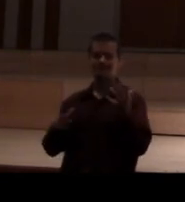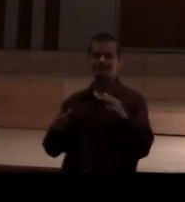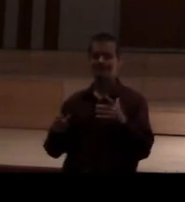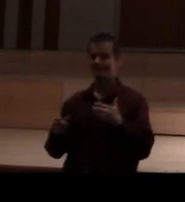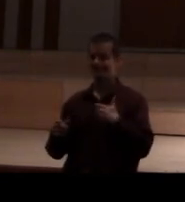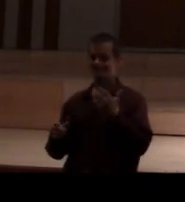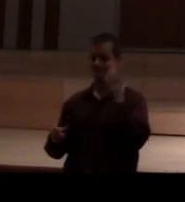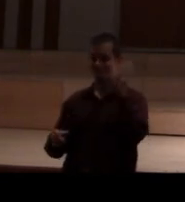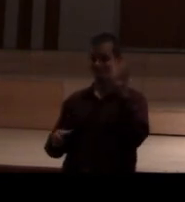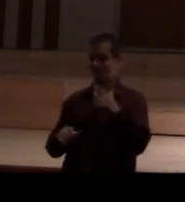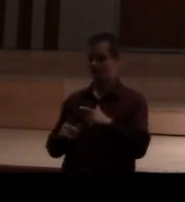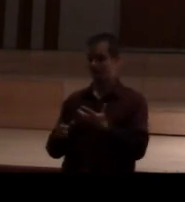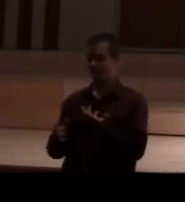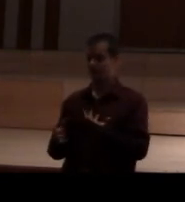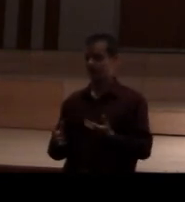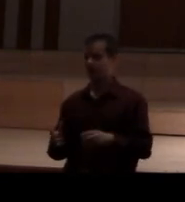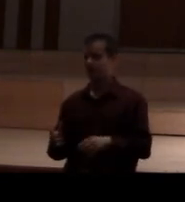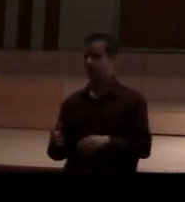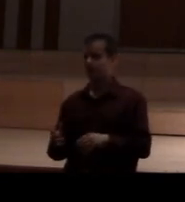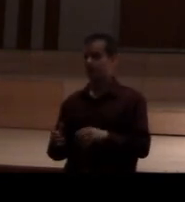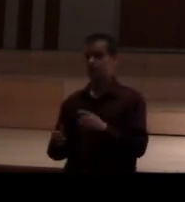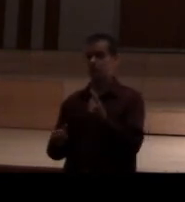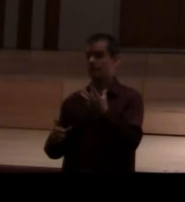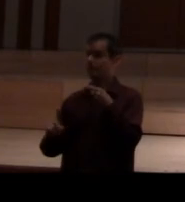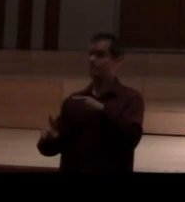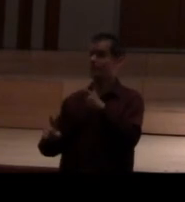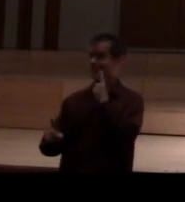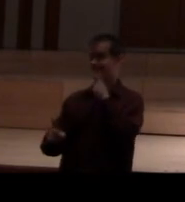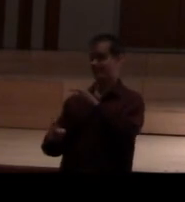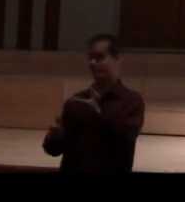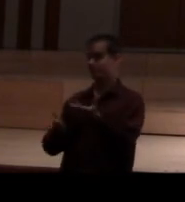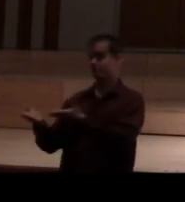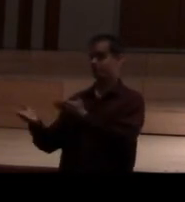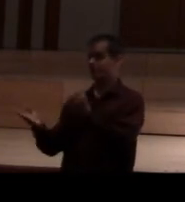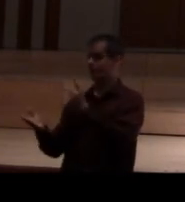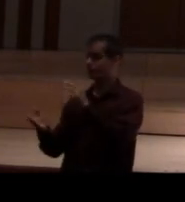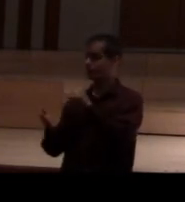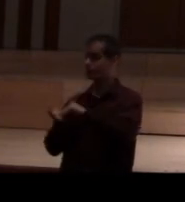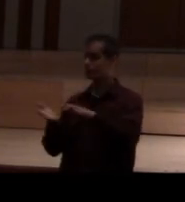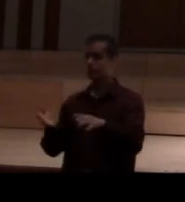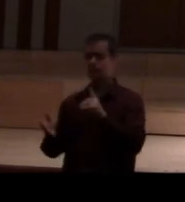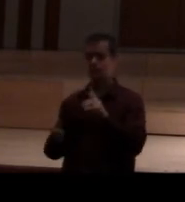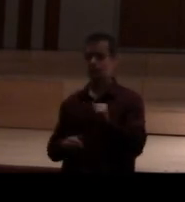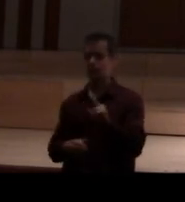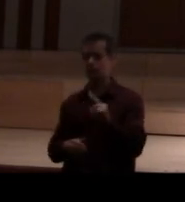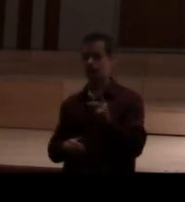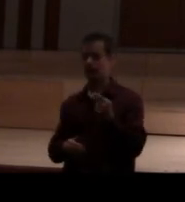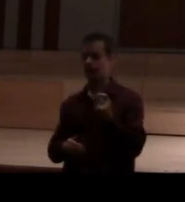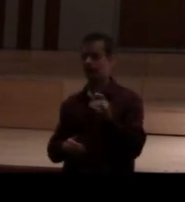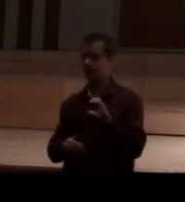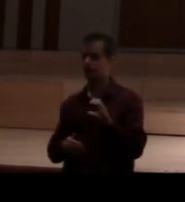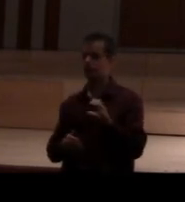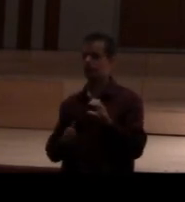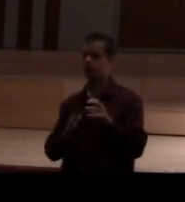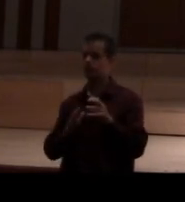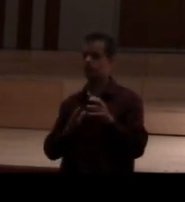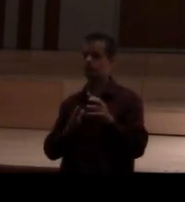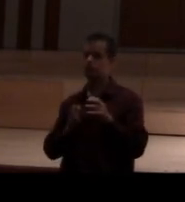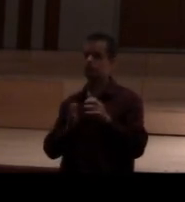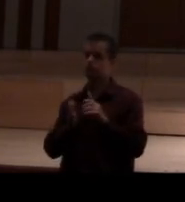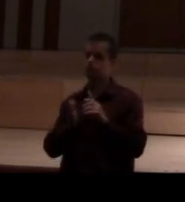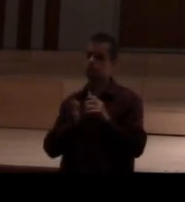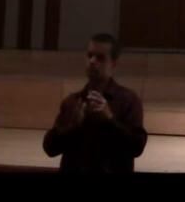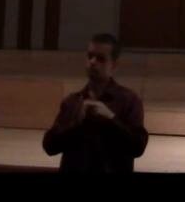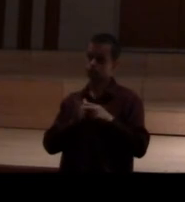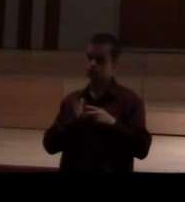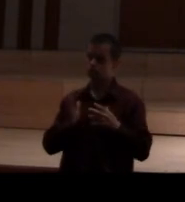my speech, but if there's one that I think that you can take to your students, it's that really authentic readership and that being a real writer are